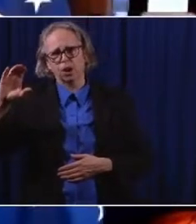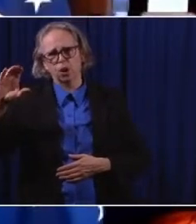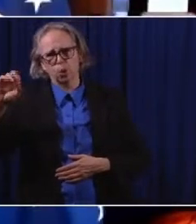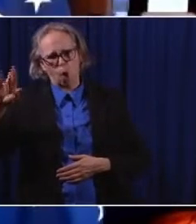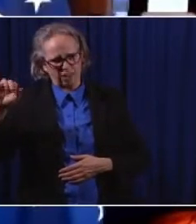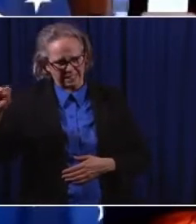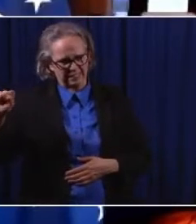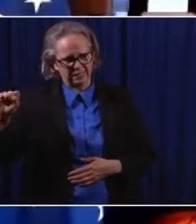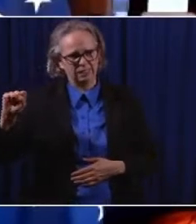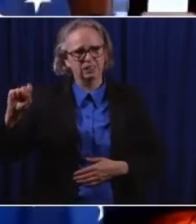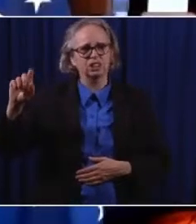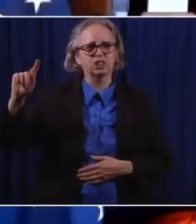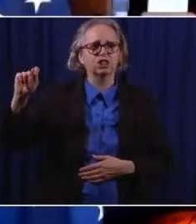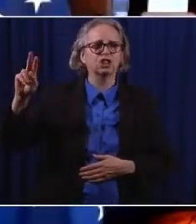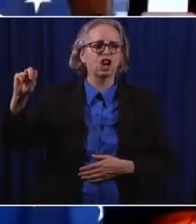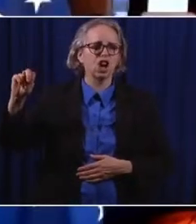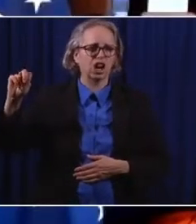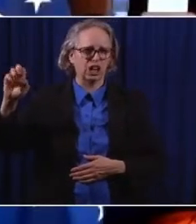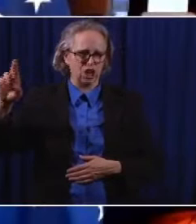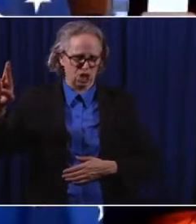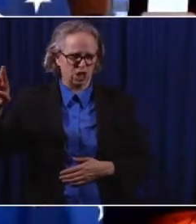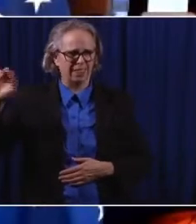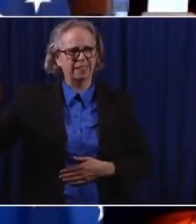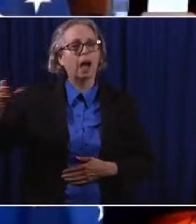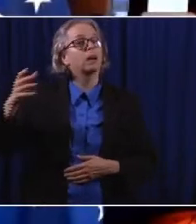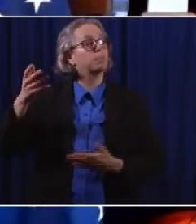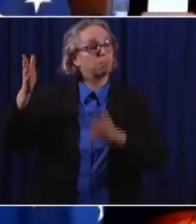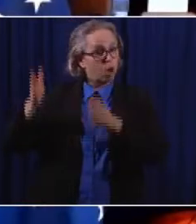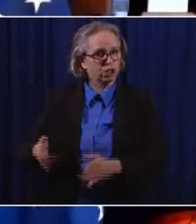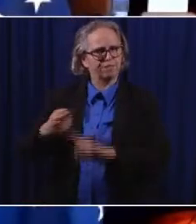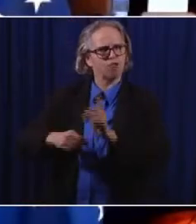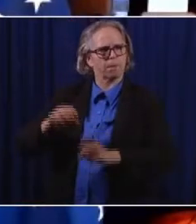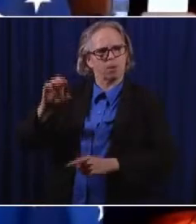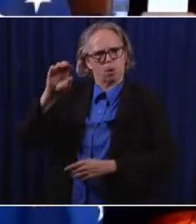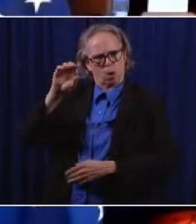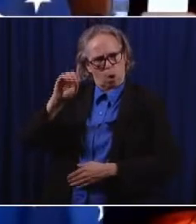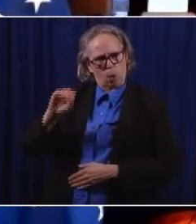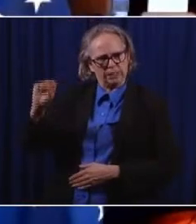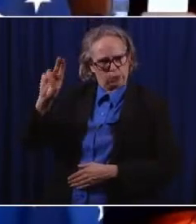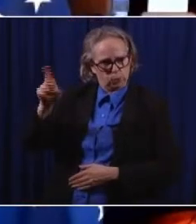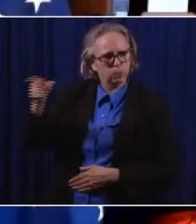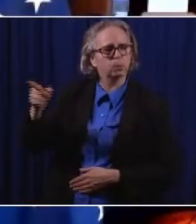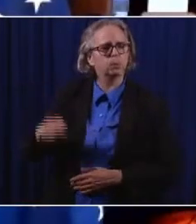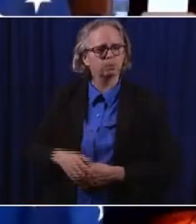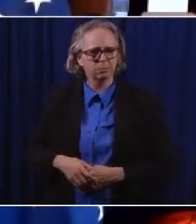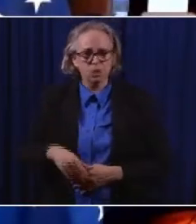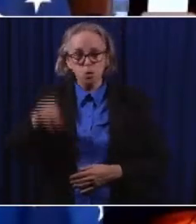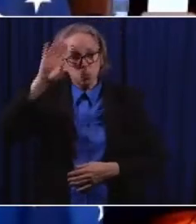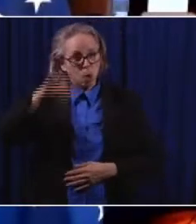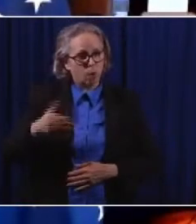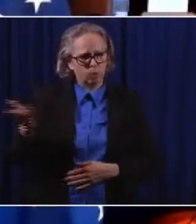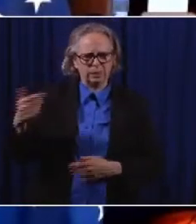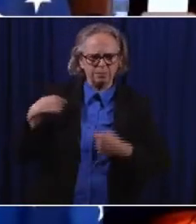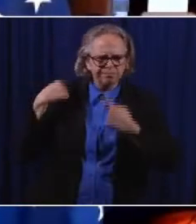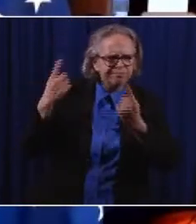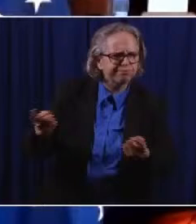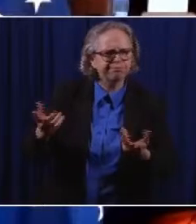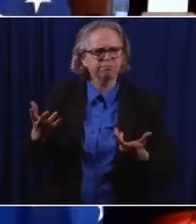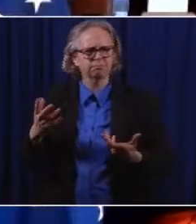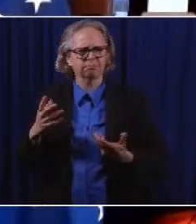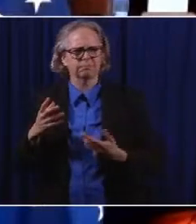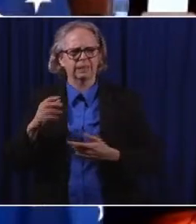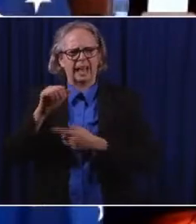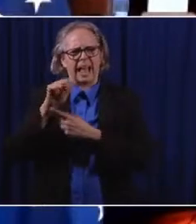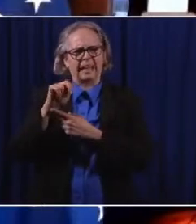As many of you know, we worked with the Ohio Department of Health to perform an antibody study, or Abby did, and